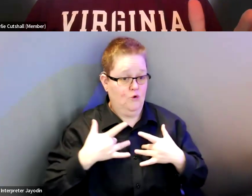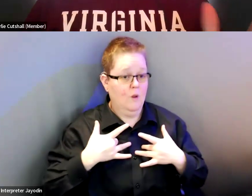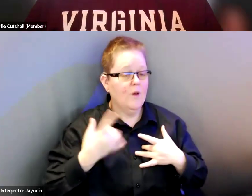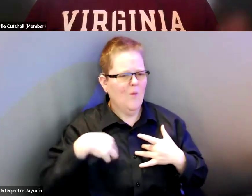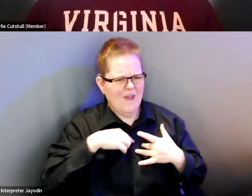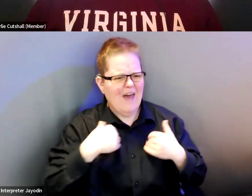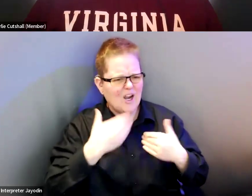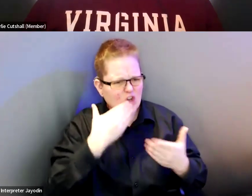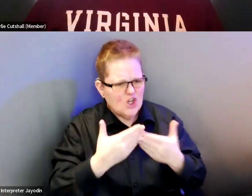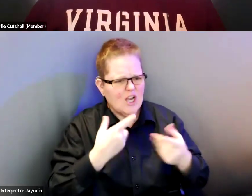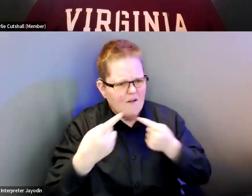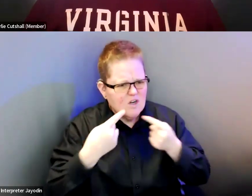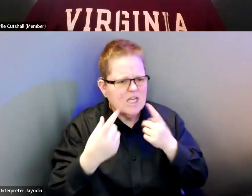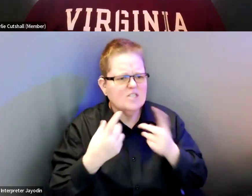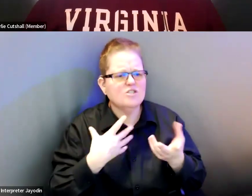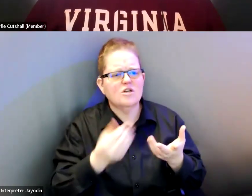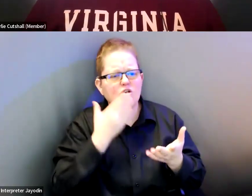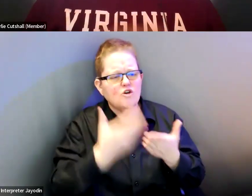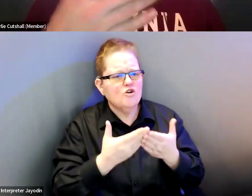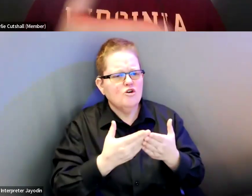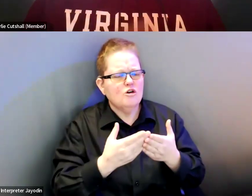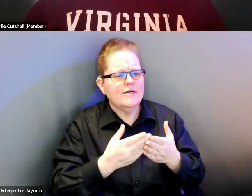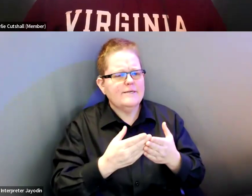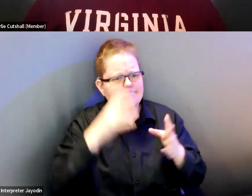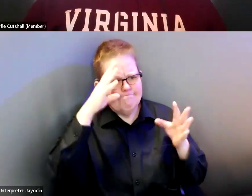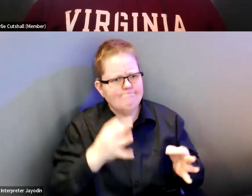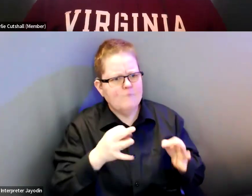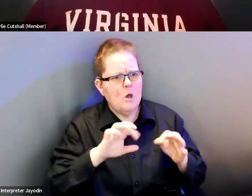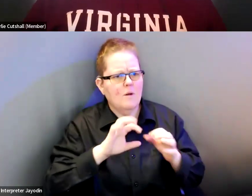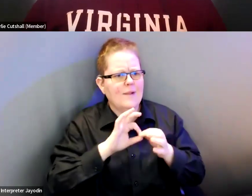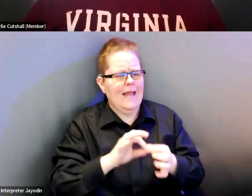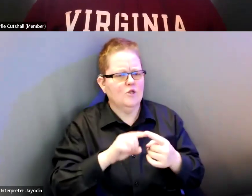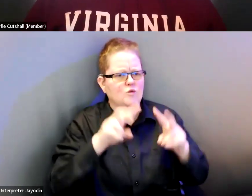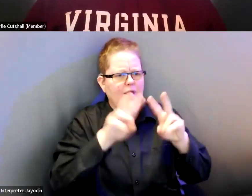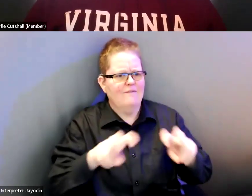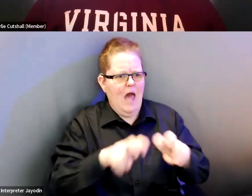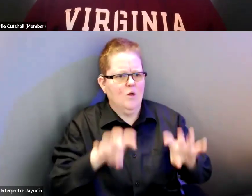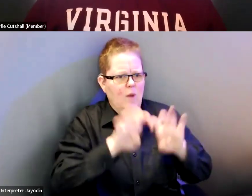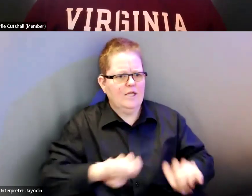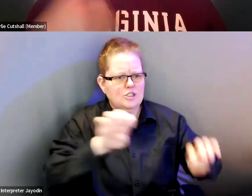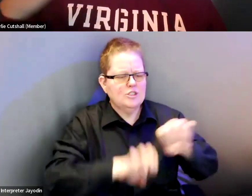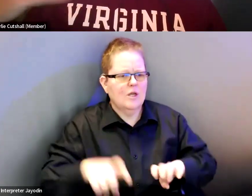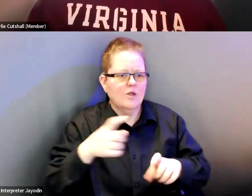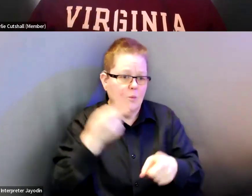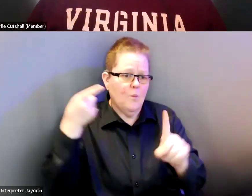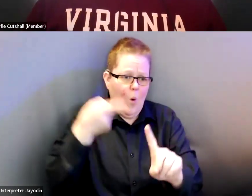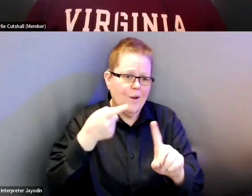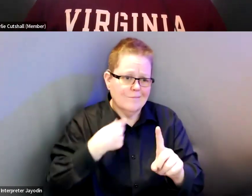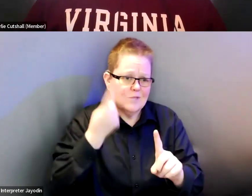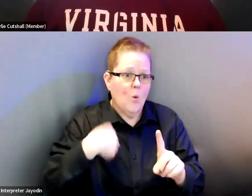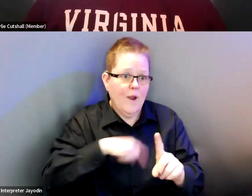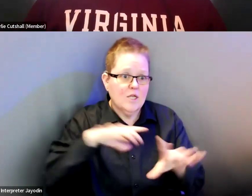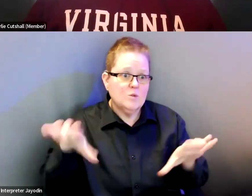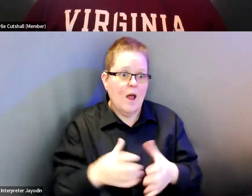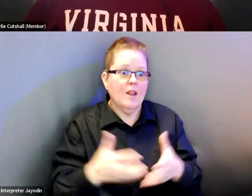good readout on evaluation. And your point, Dan, is well taken. We're going to do a lot of work, right? And I just don't want to get to a point where we're